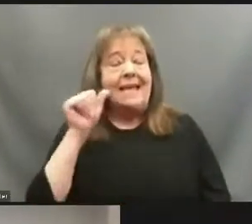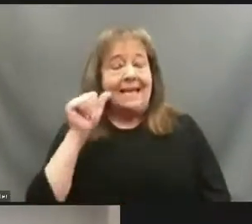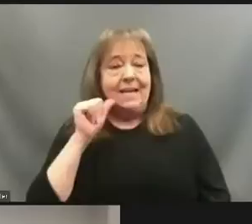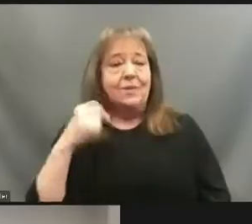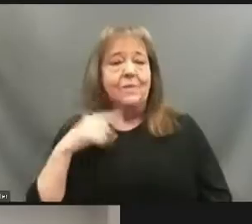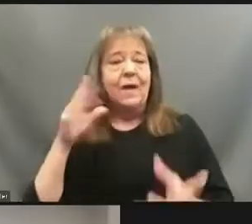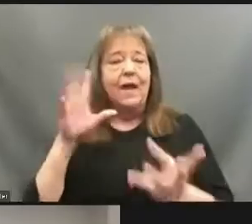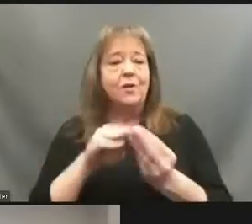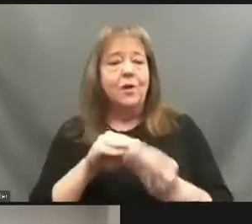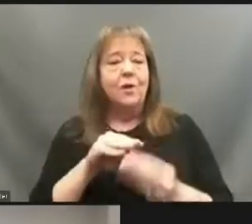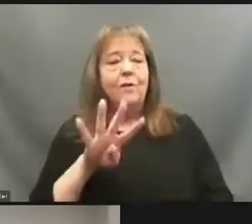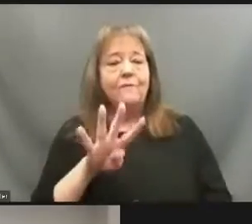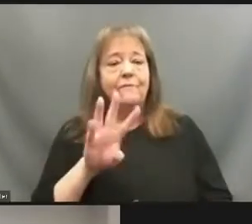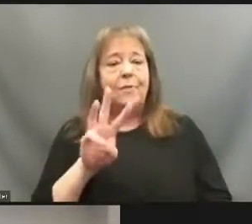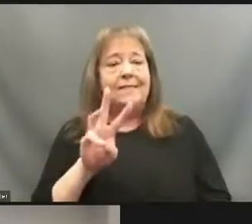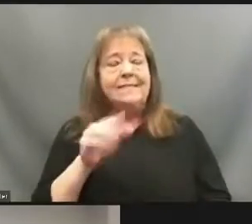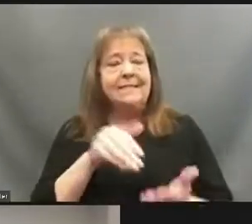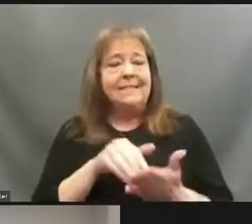total of